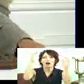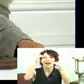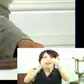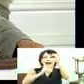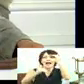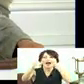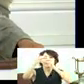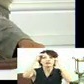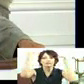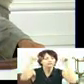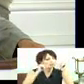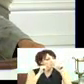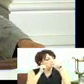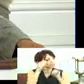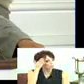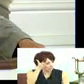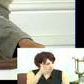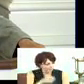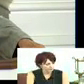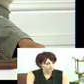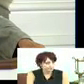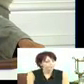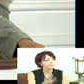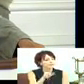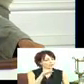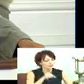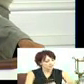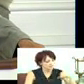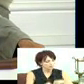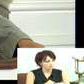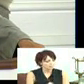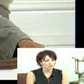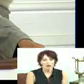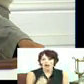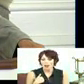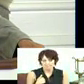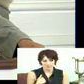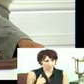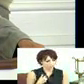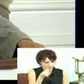touched my life so deeply while I was the pastor of the MCC in Dallas.